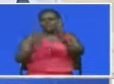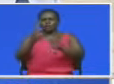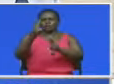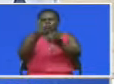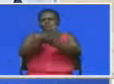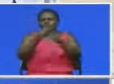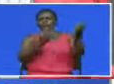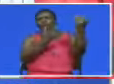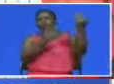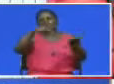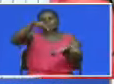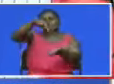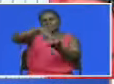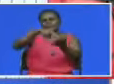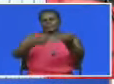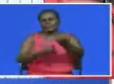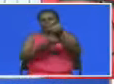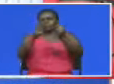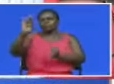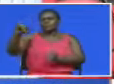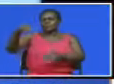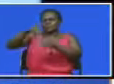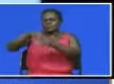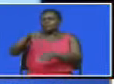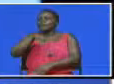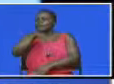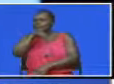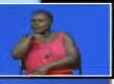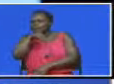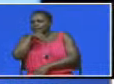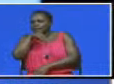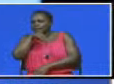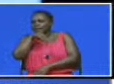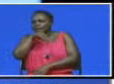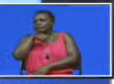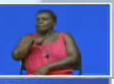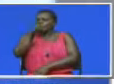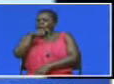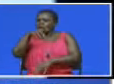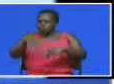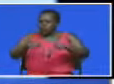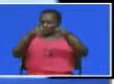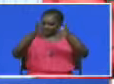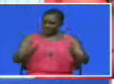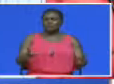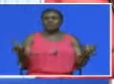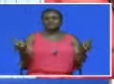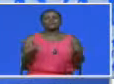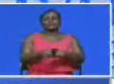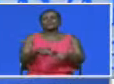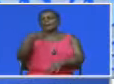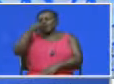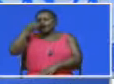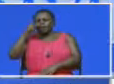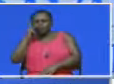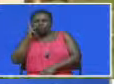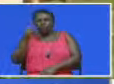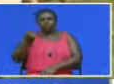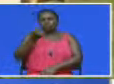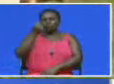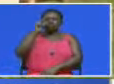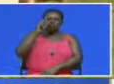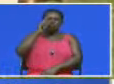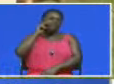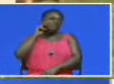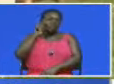presidential hopefuls backing the document, including Odinga, KANU's national chairman Gideon Moi, Kalonzo and Mudavadi.